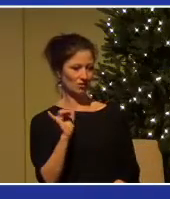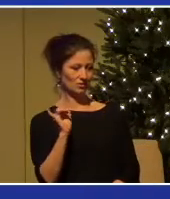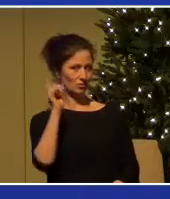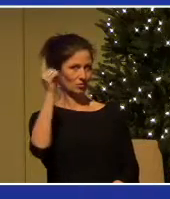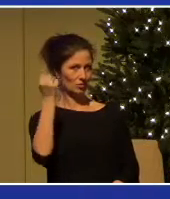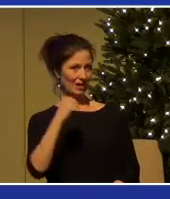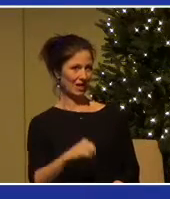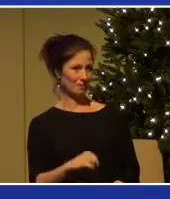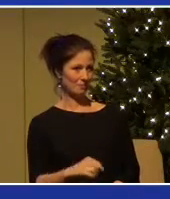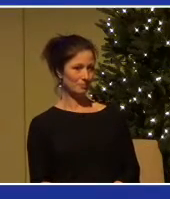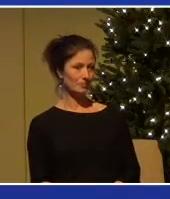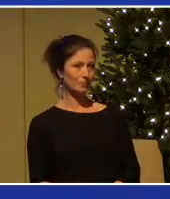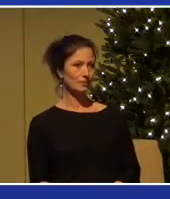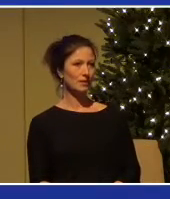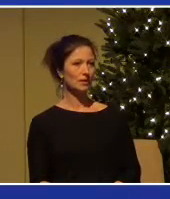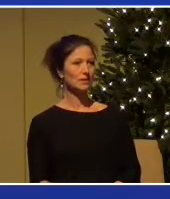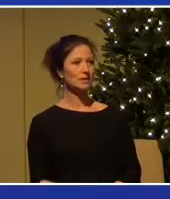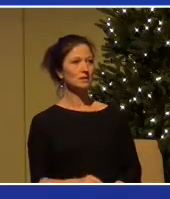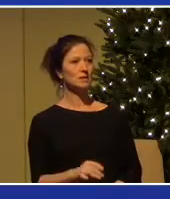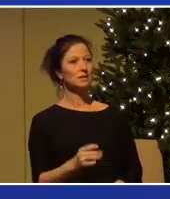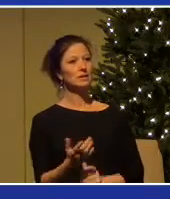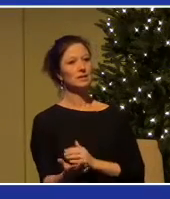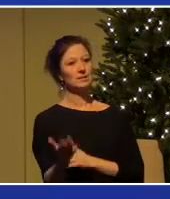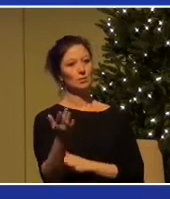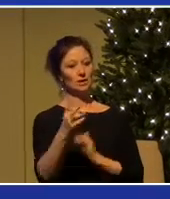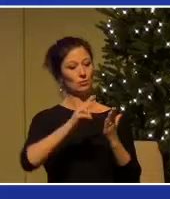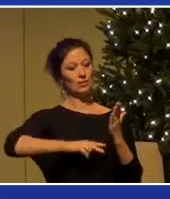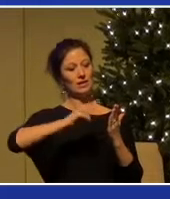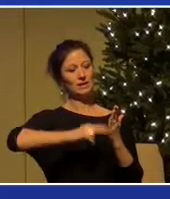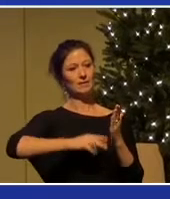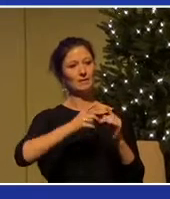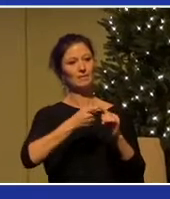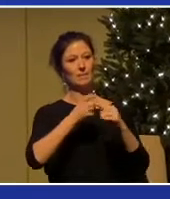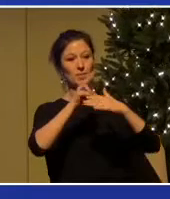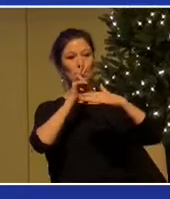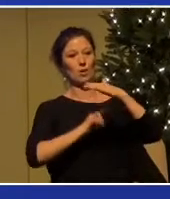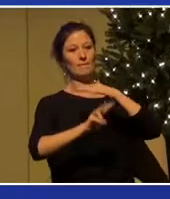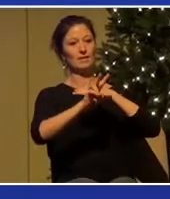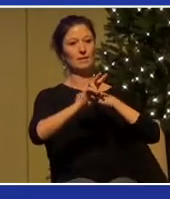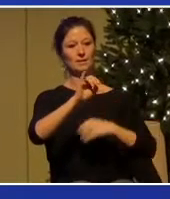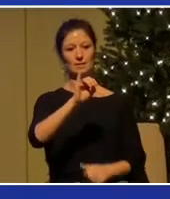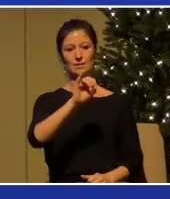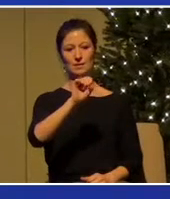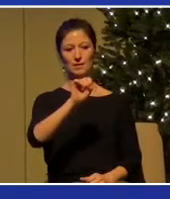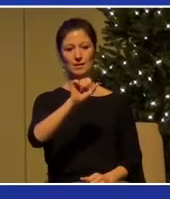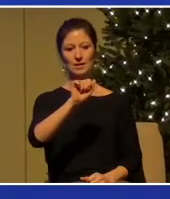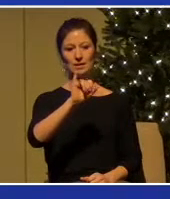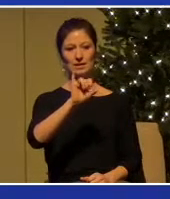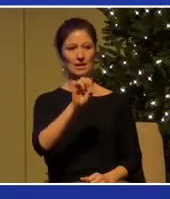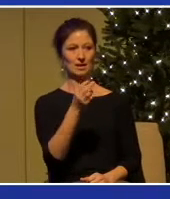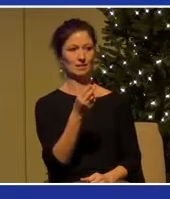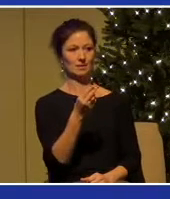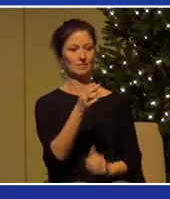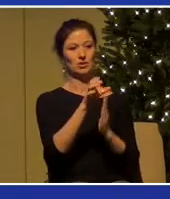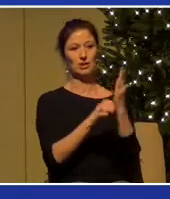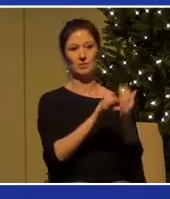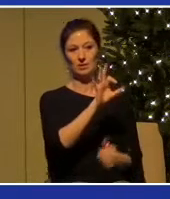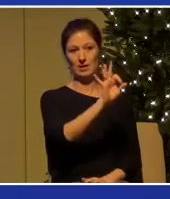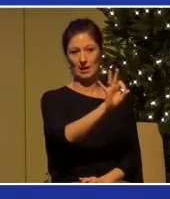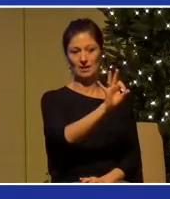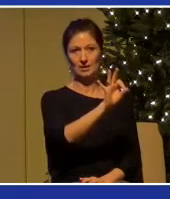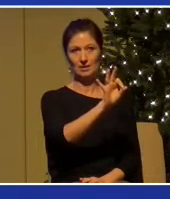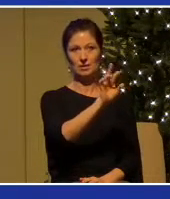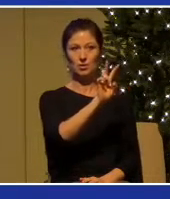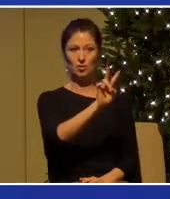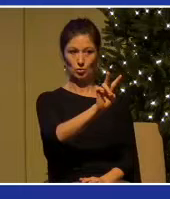We're going to be reading the prophet Isaiah this morning. Isaiah chapter 9, we're going to read verse 2 and verses 6 and 7,